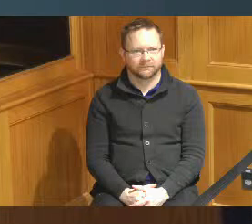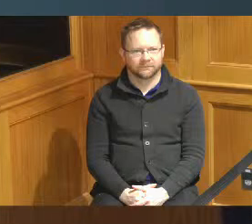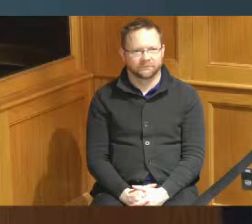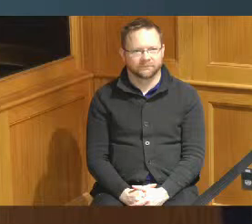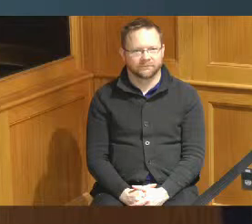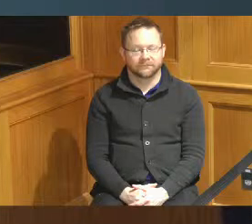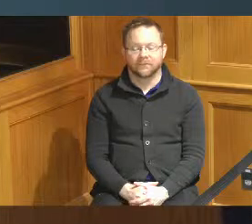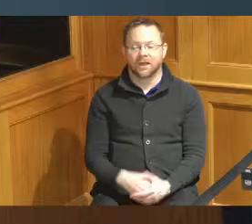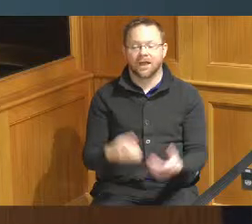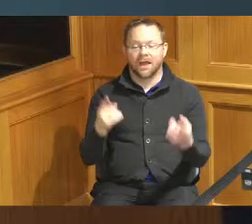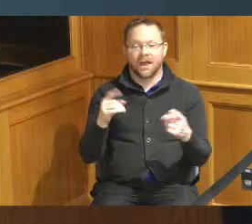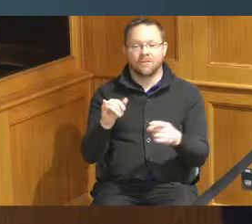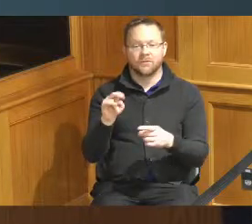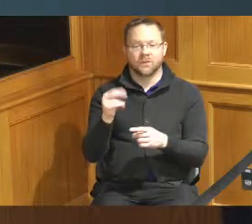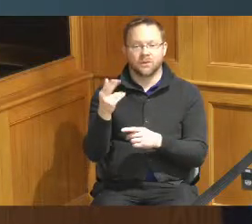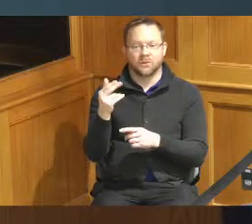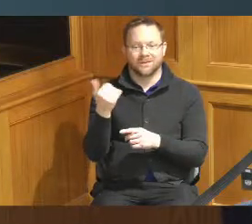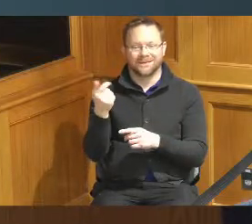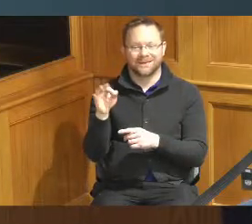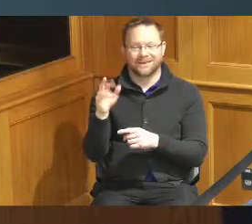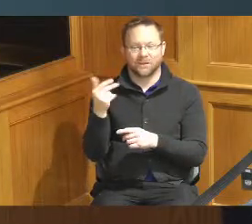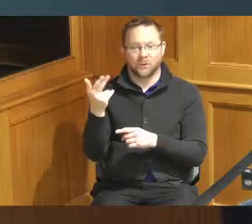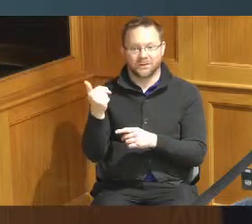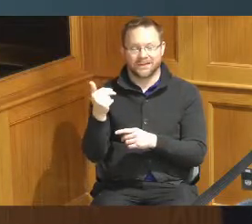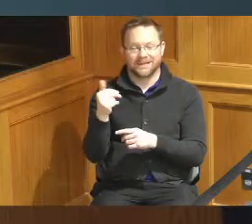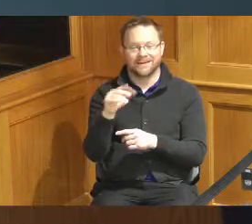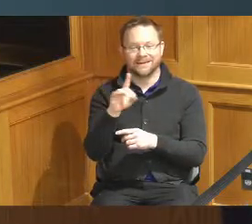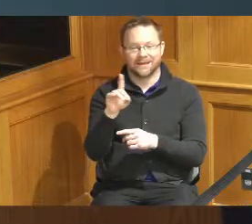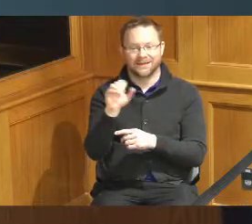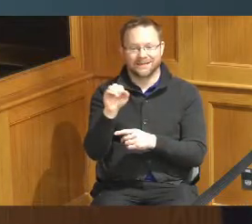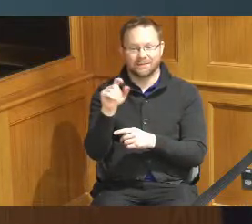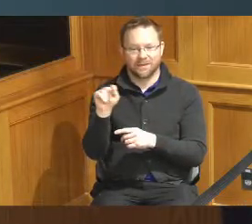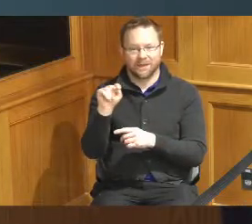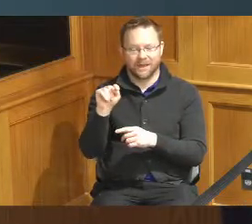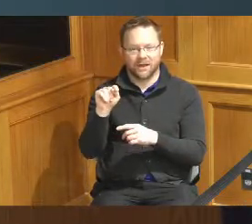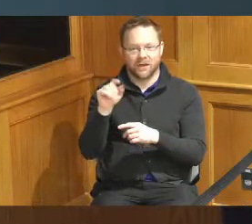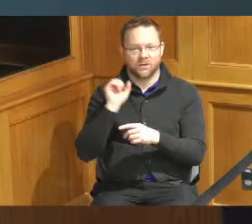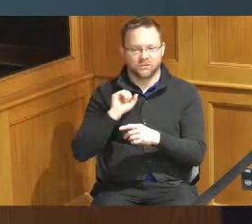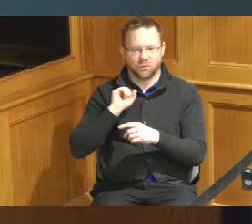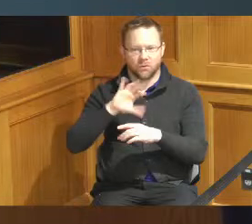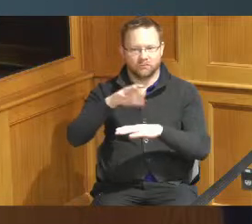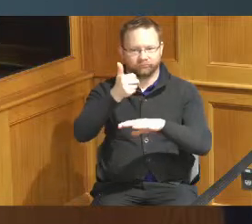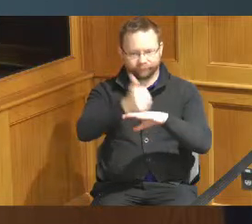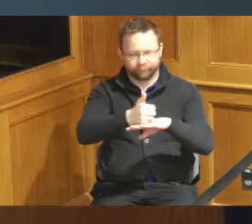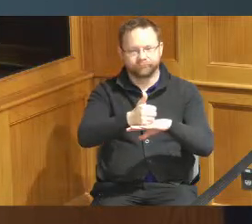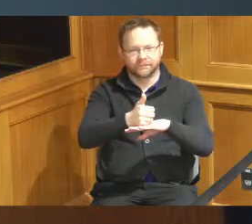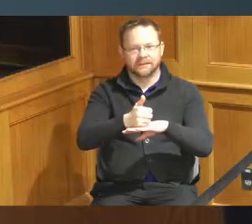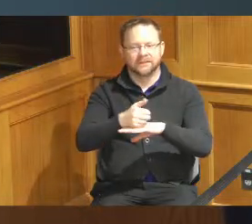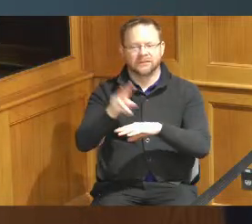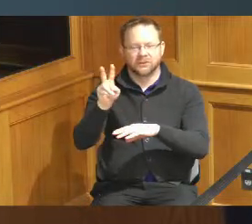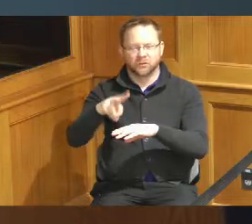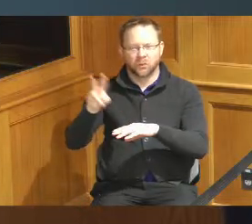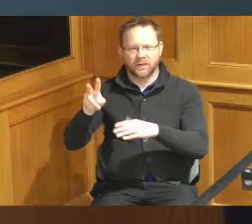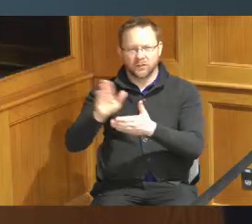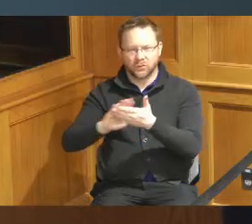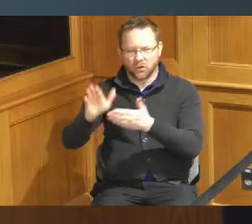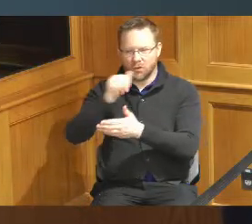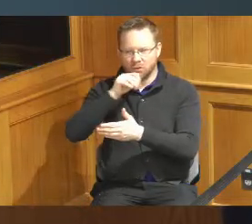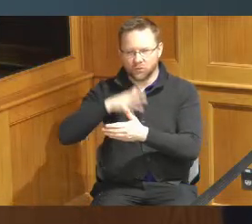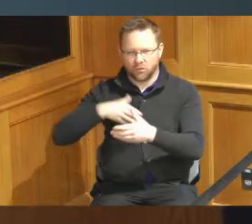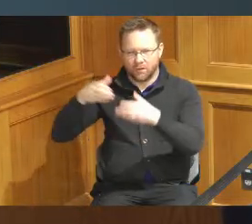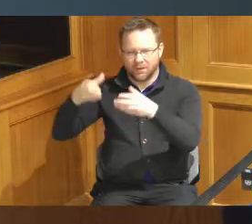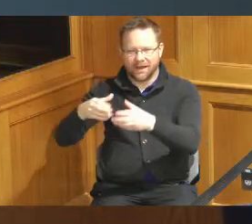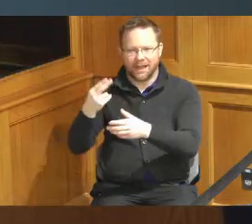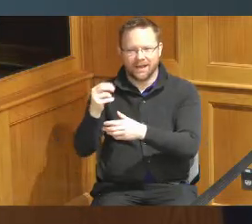On January 13th, 1913, Delta Sigma Theta Sorority Incorporated was founded by 22 collegiate women at